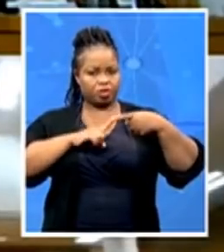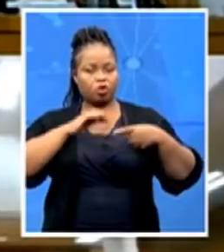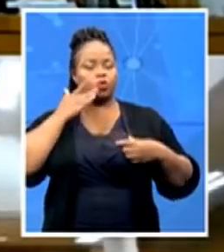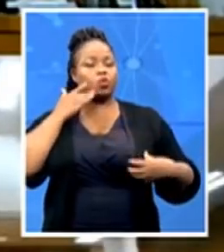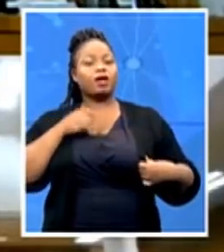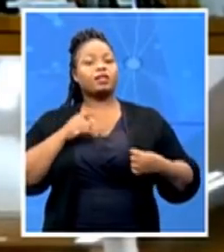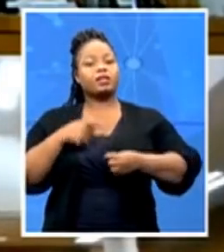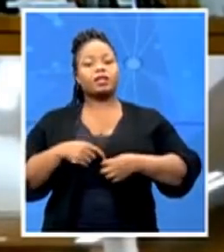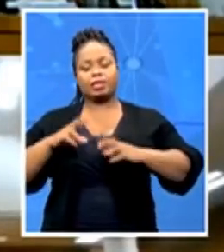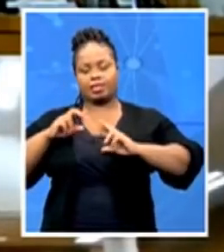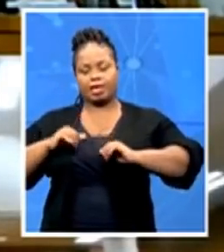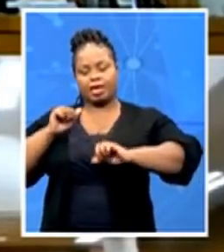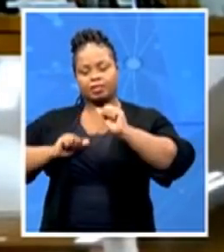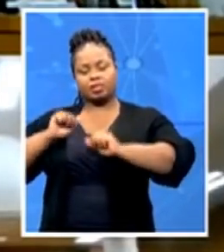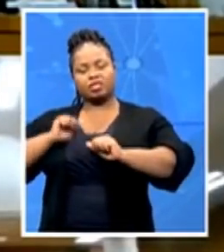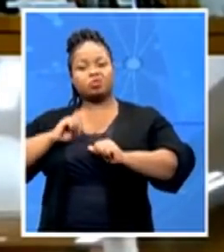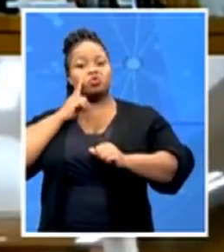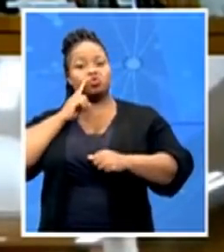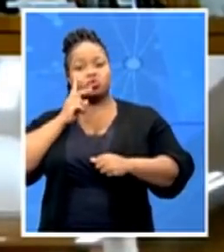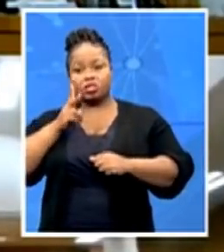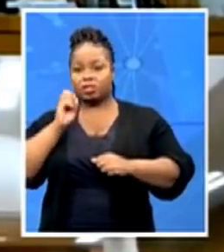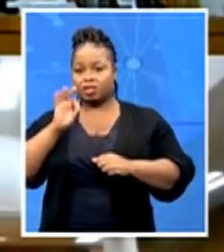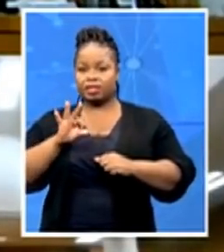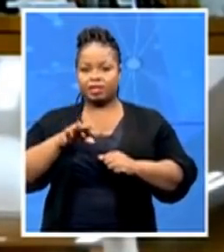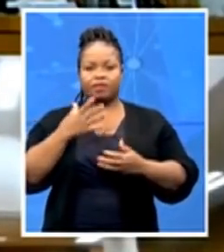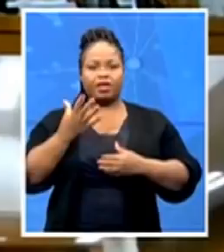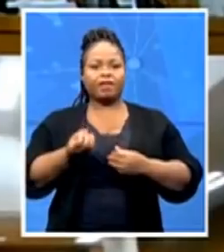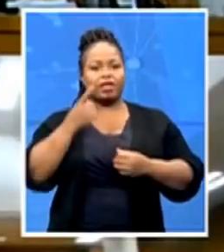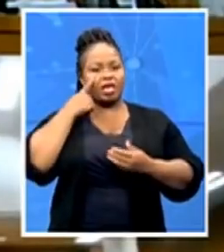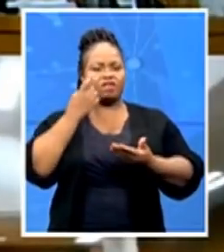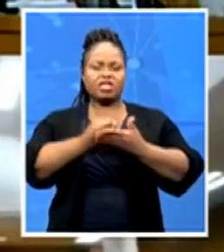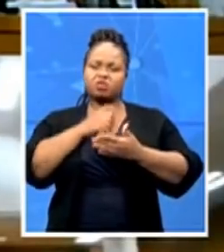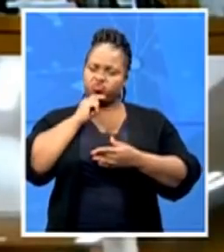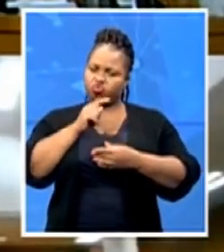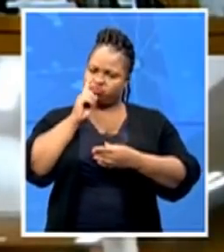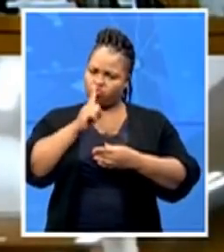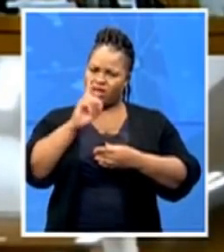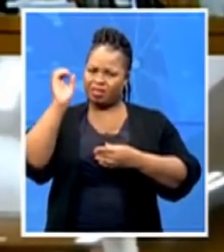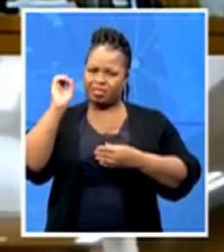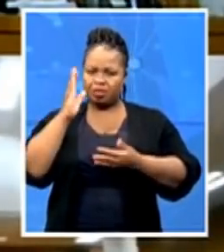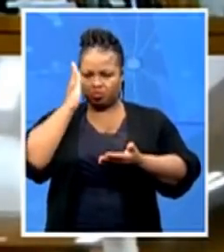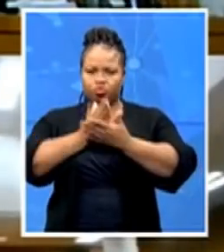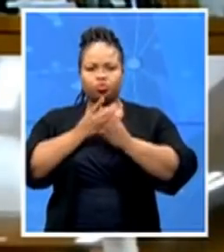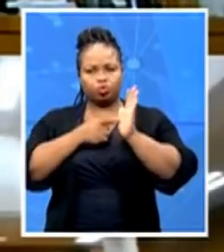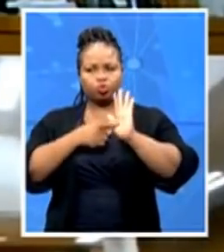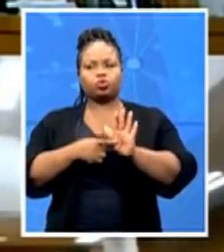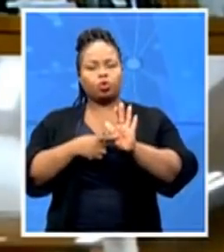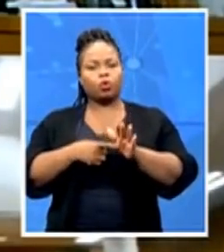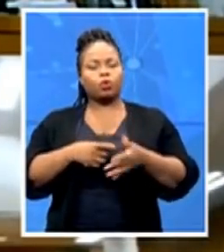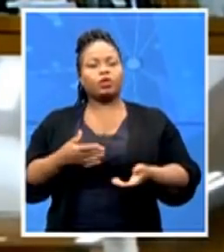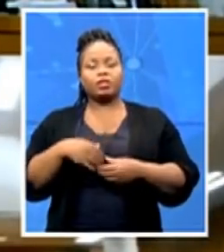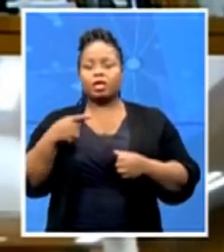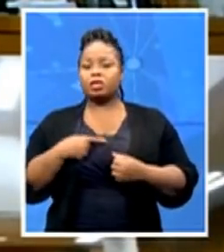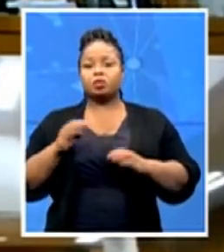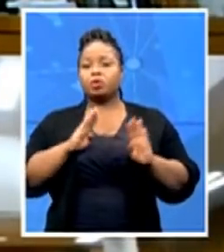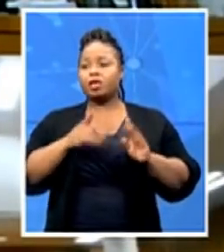a prima facie evidence to show she committed the misconduct with which she has been charged, or is